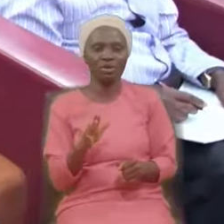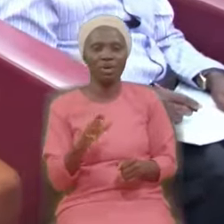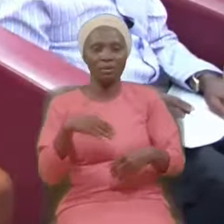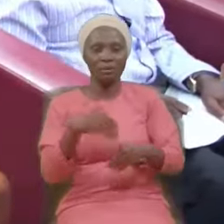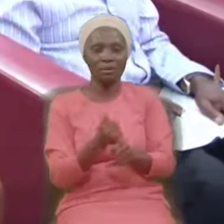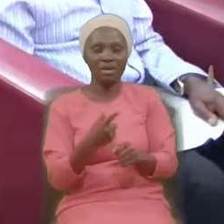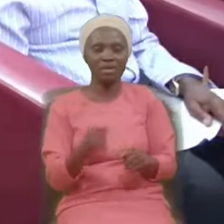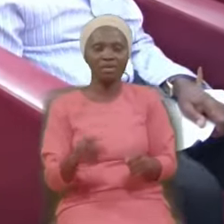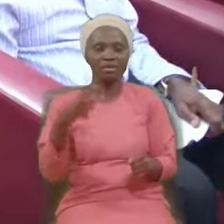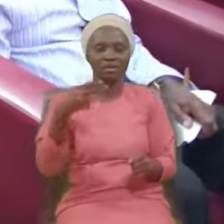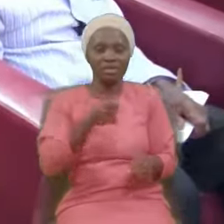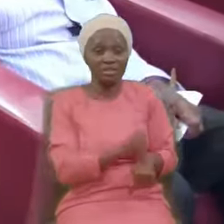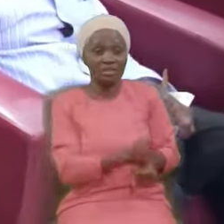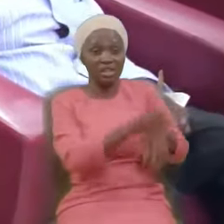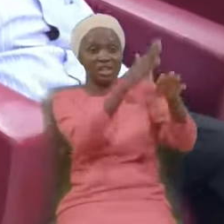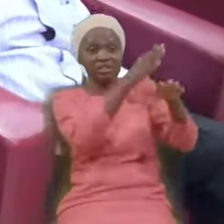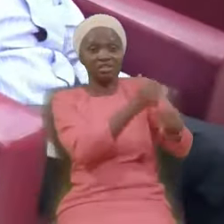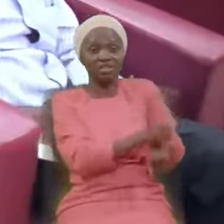carry them away.